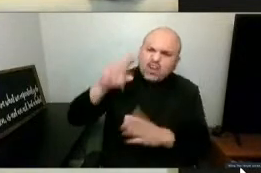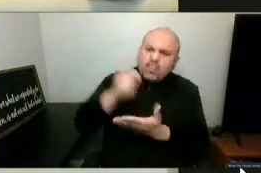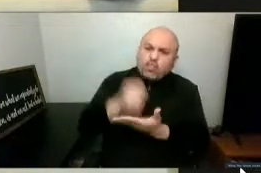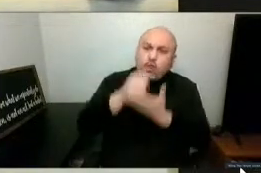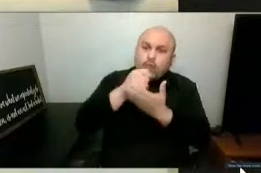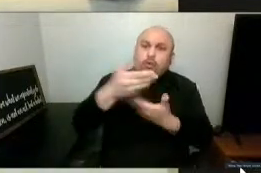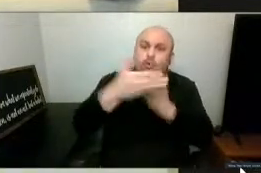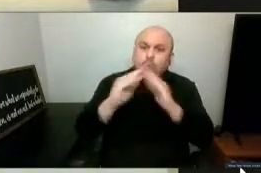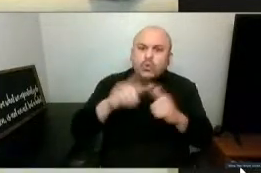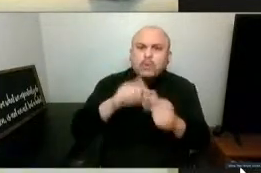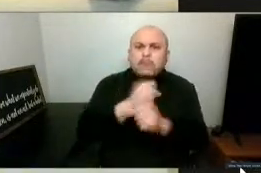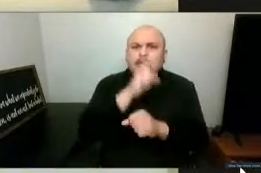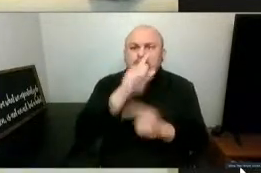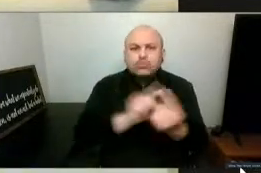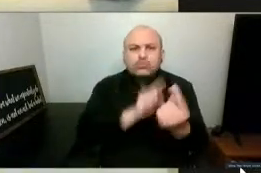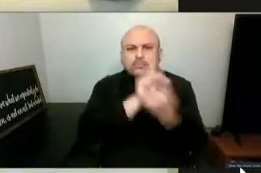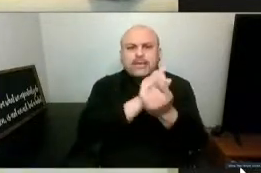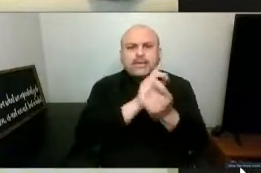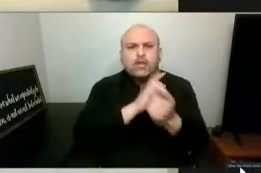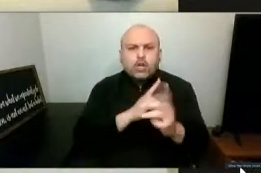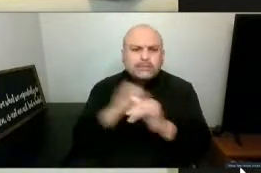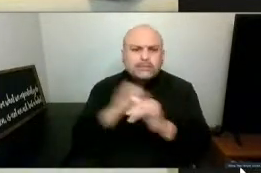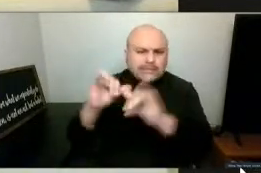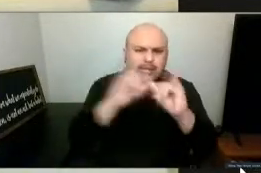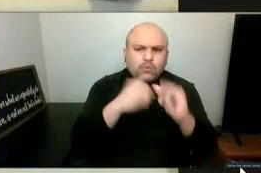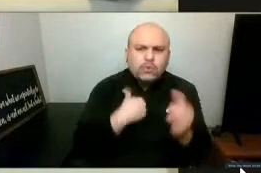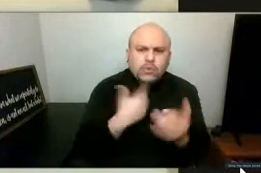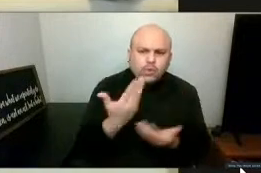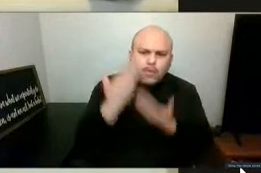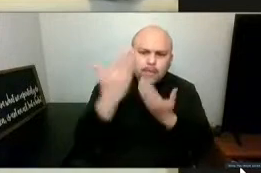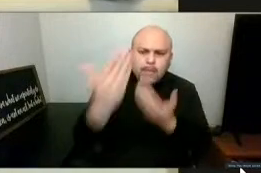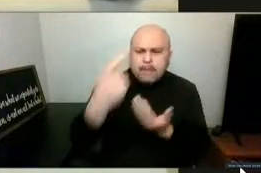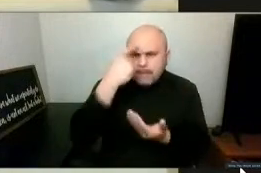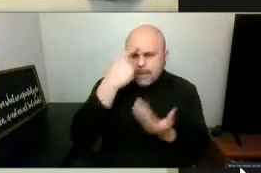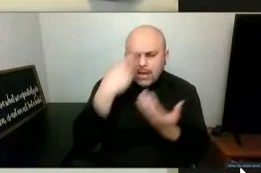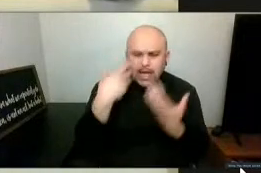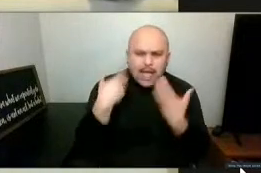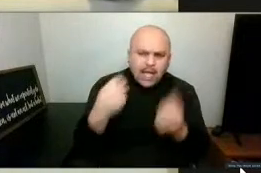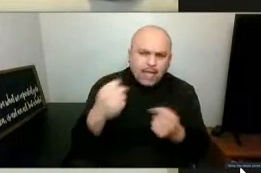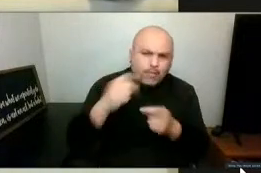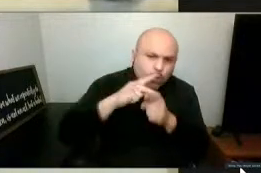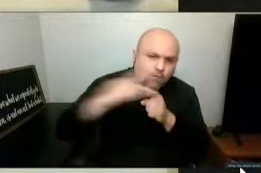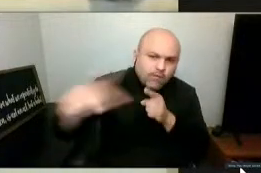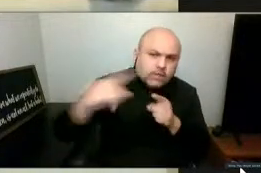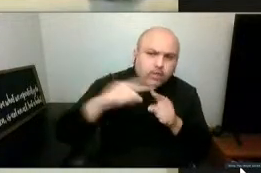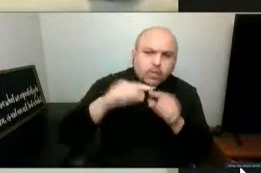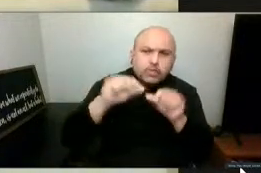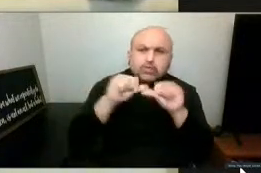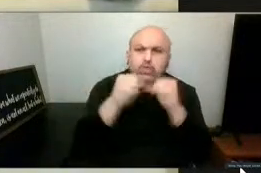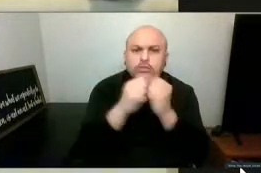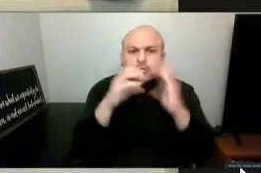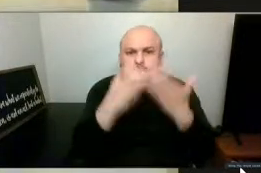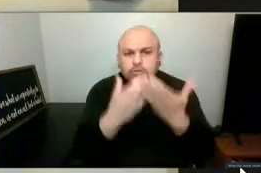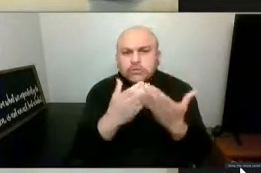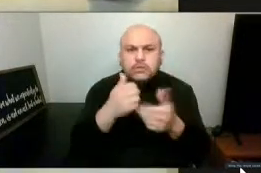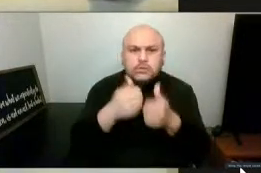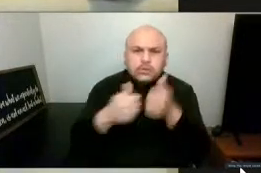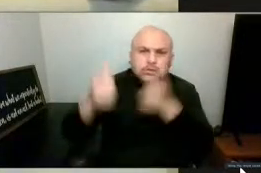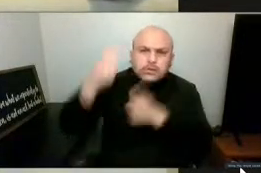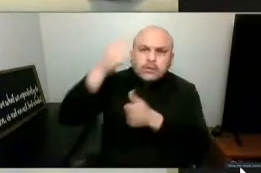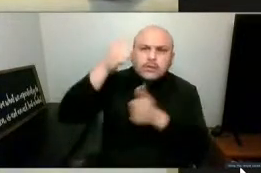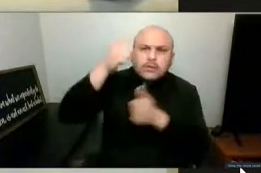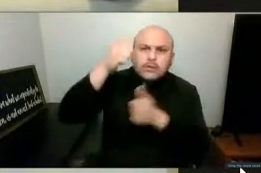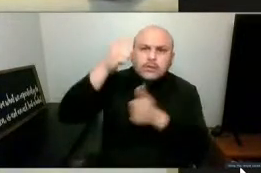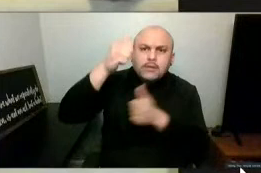standard. We recommend mental health professional associations and governing bodies seek, attract, and retain diverse cultures, perspectives,